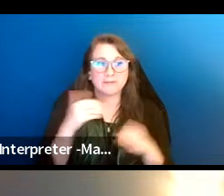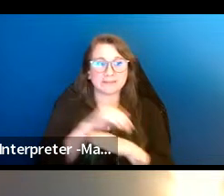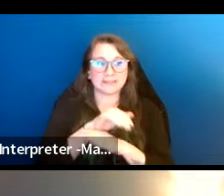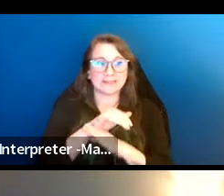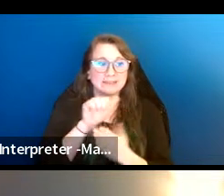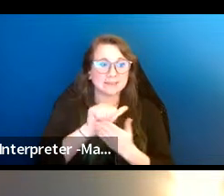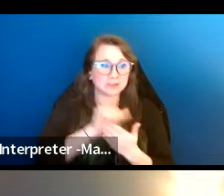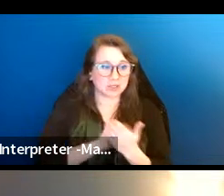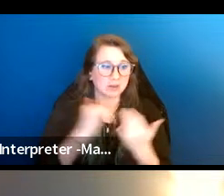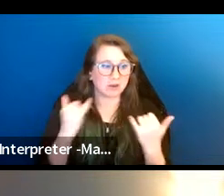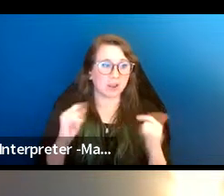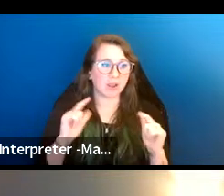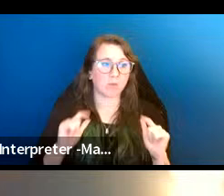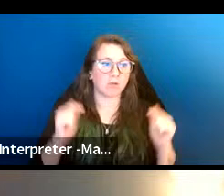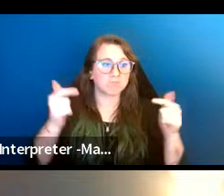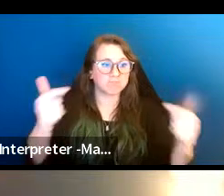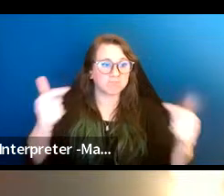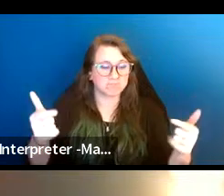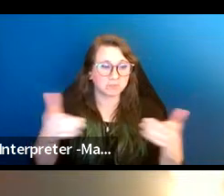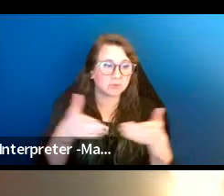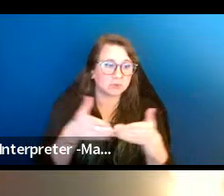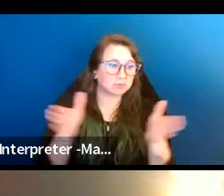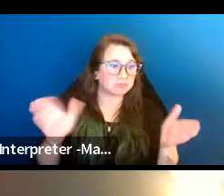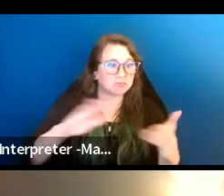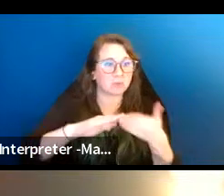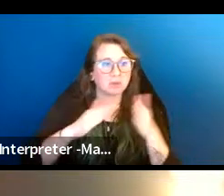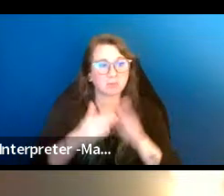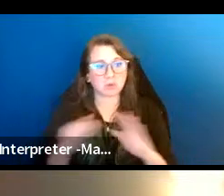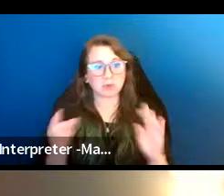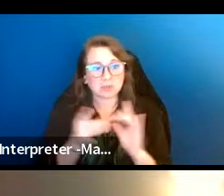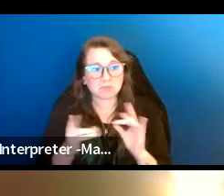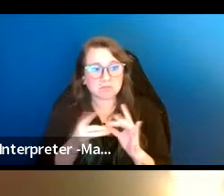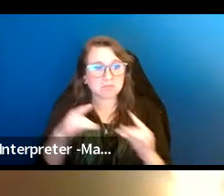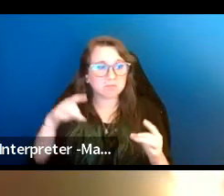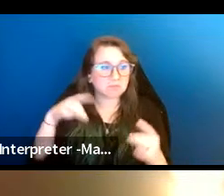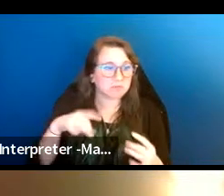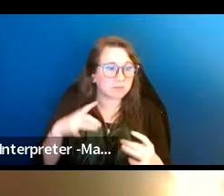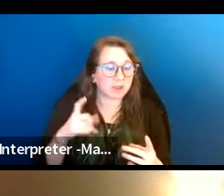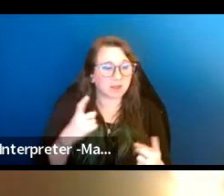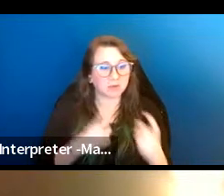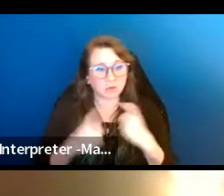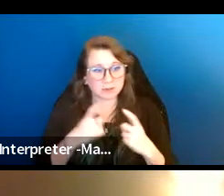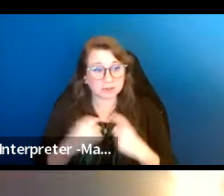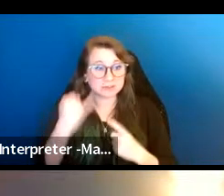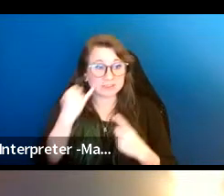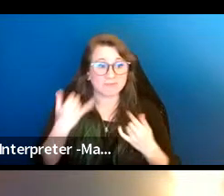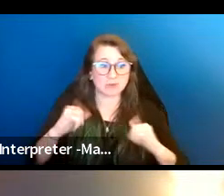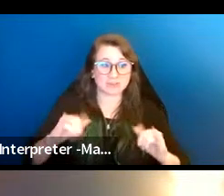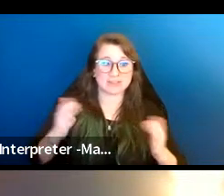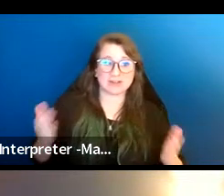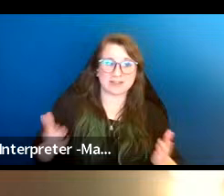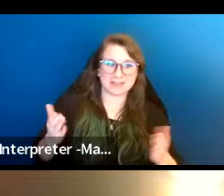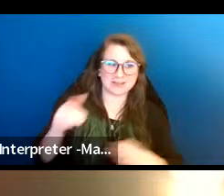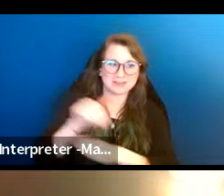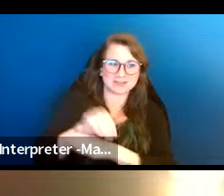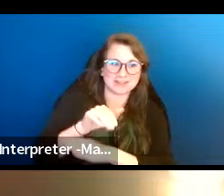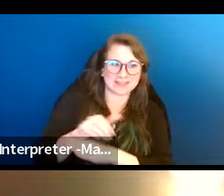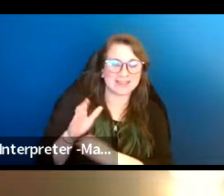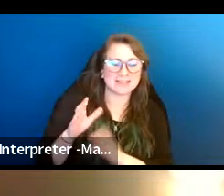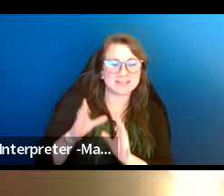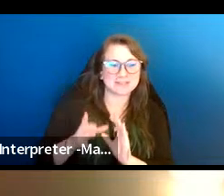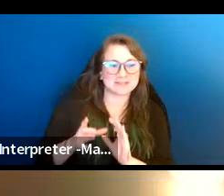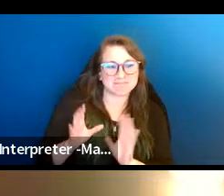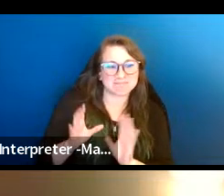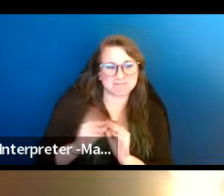are opening the floor to community feedback and questions. If you are still in attendance of tonight's meeting, feel free to drop